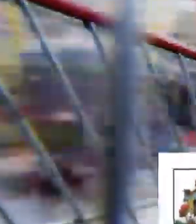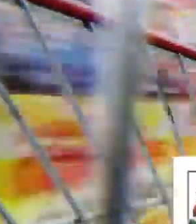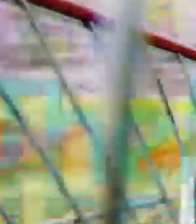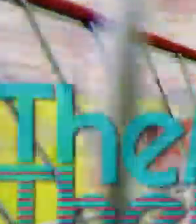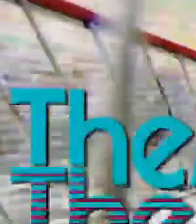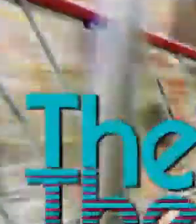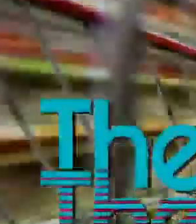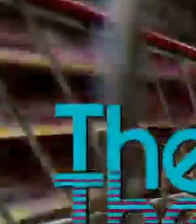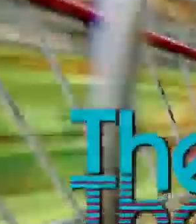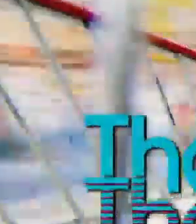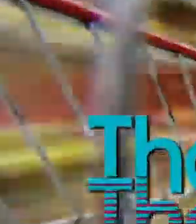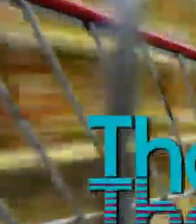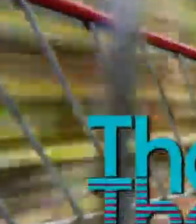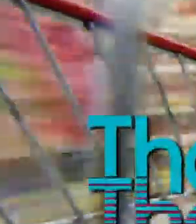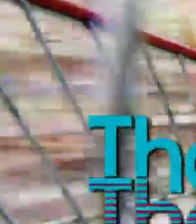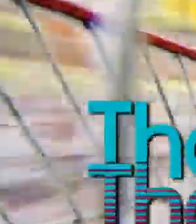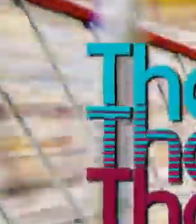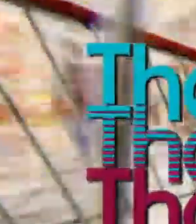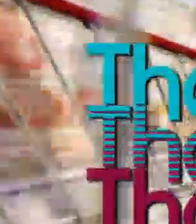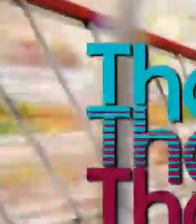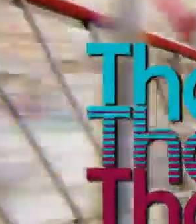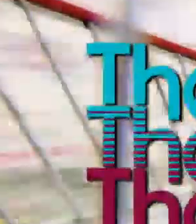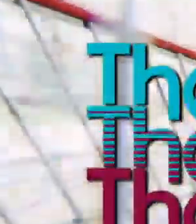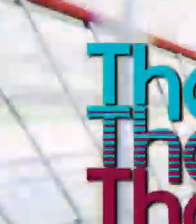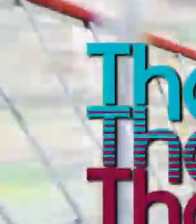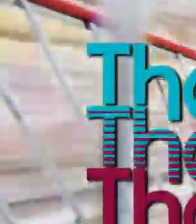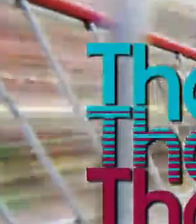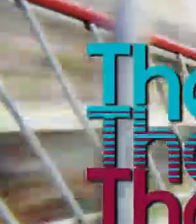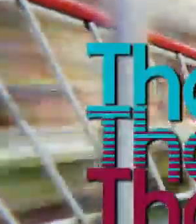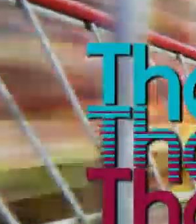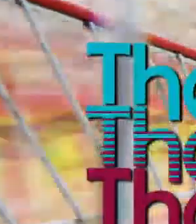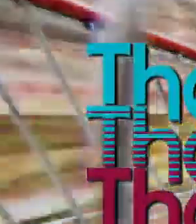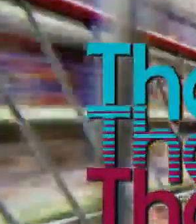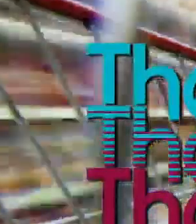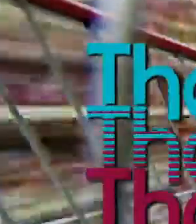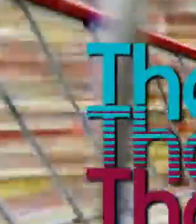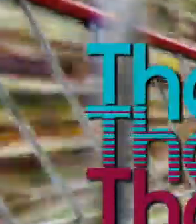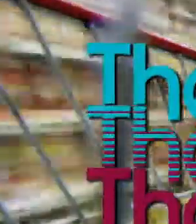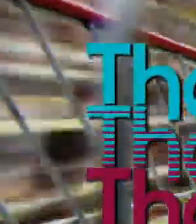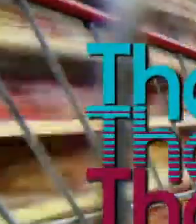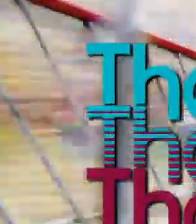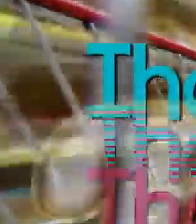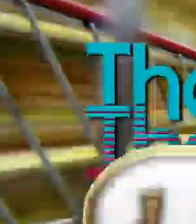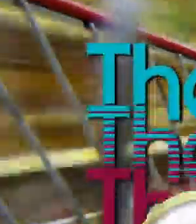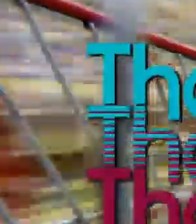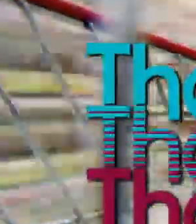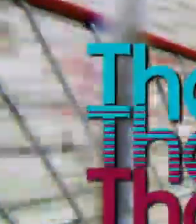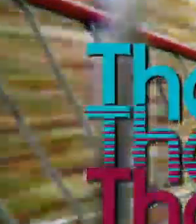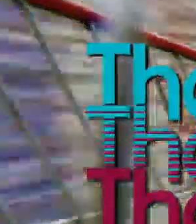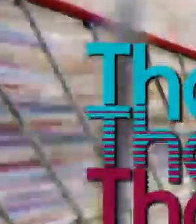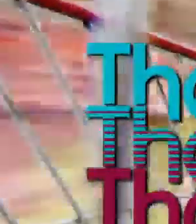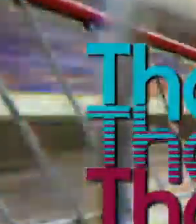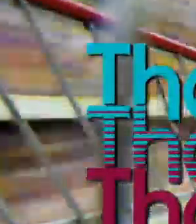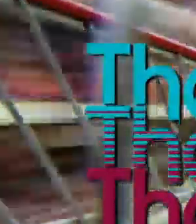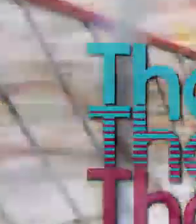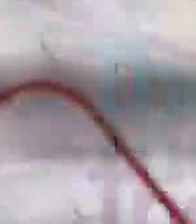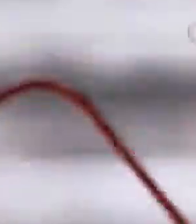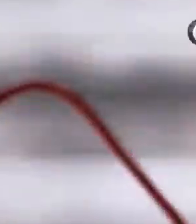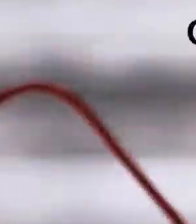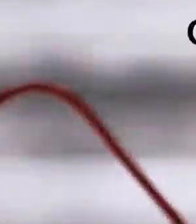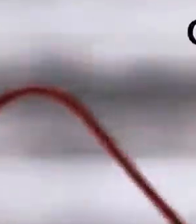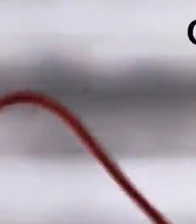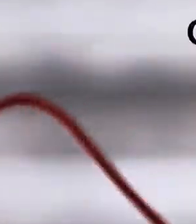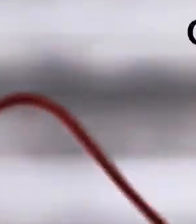teamed up with the Marketplace to offer convenient pop-up testing right outside your favorite Marketplace store for the month of June.